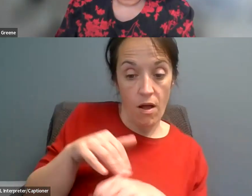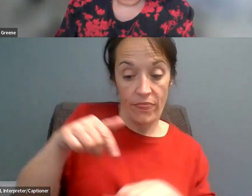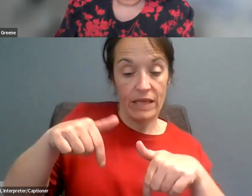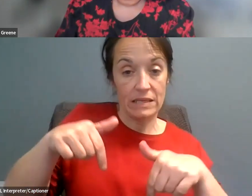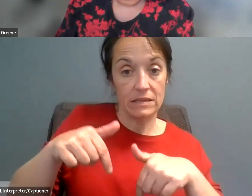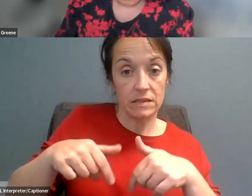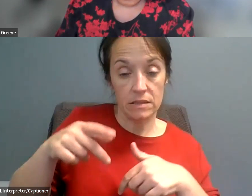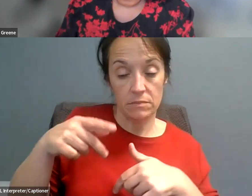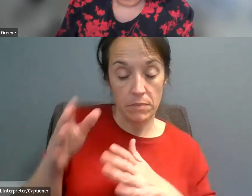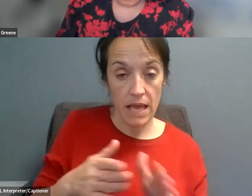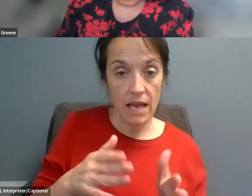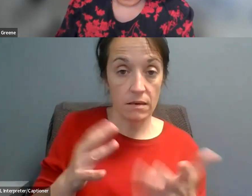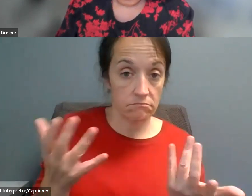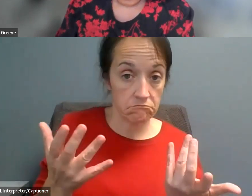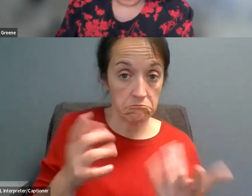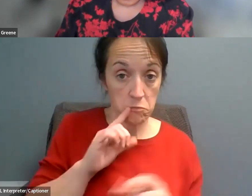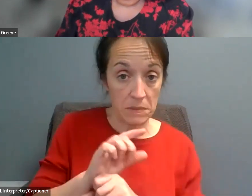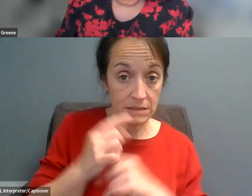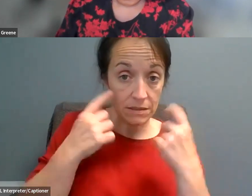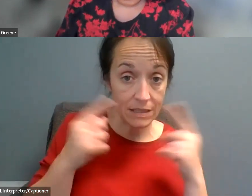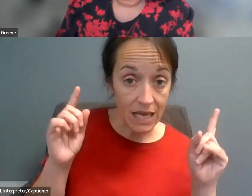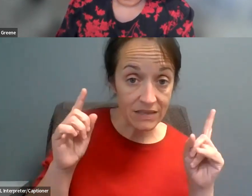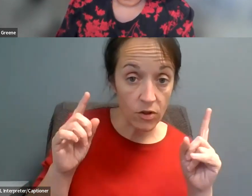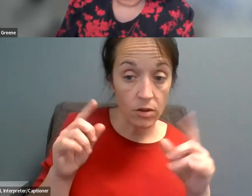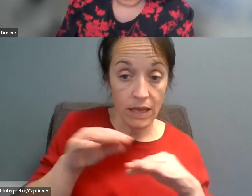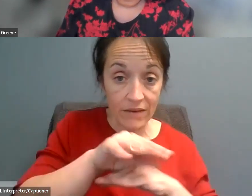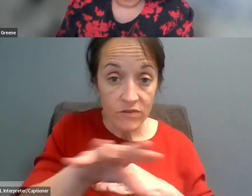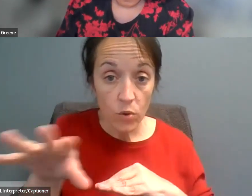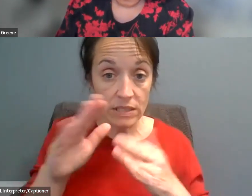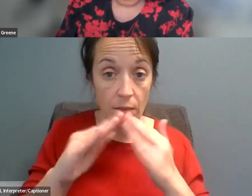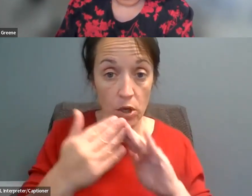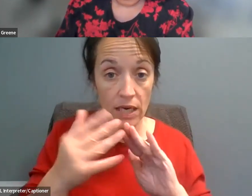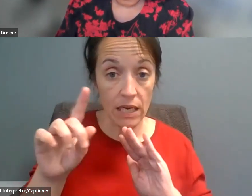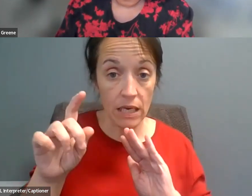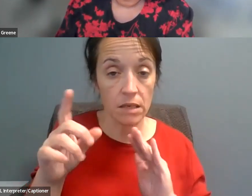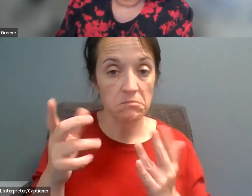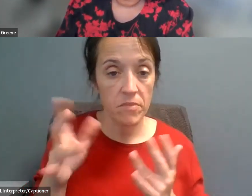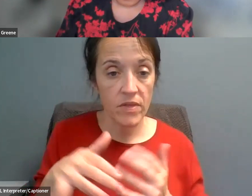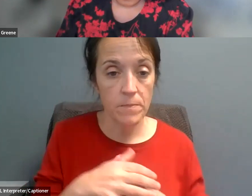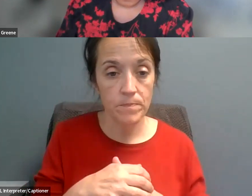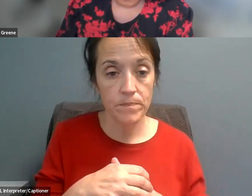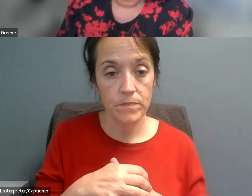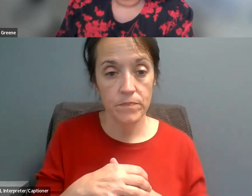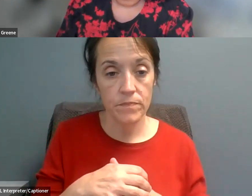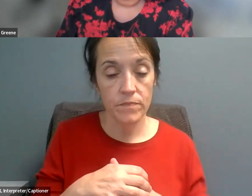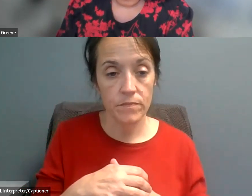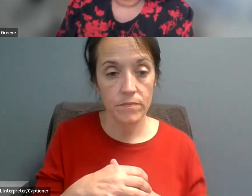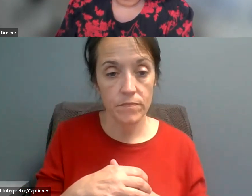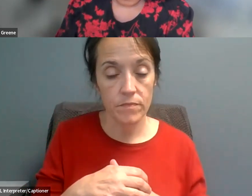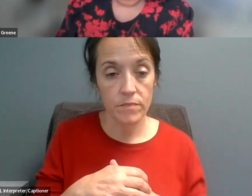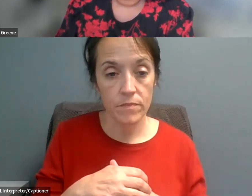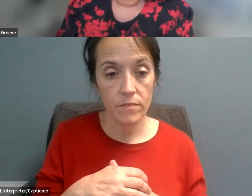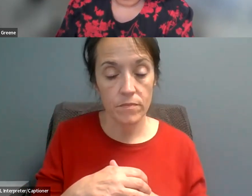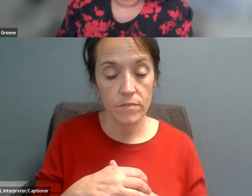I'll also talk about some of the things that I really appreciate when reviewing, and then pitfalls to watch out for. So one of the things